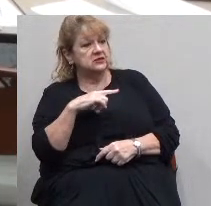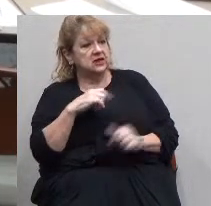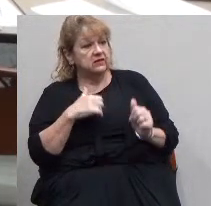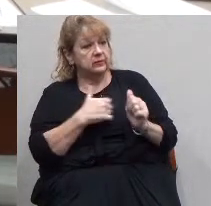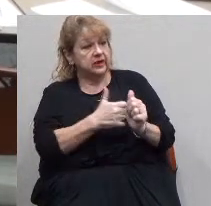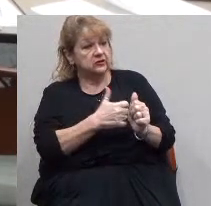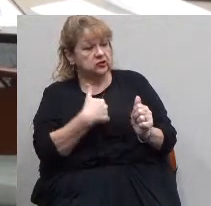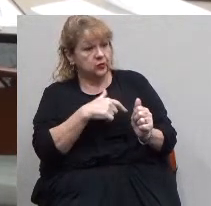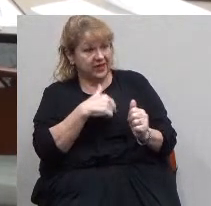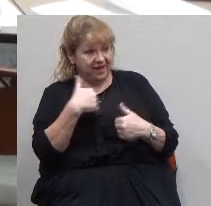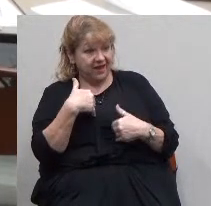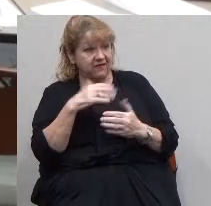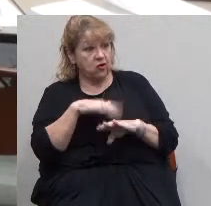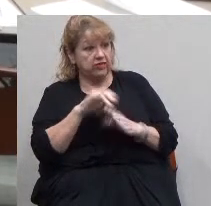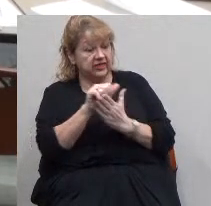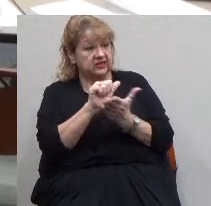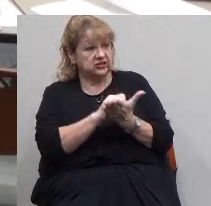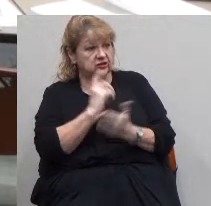Okay, thank you.